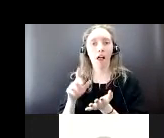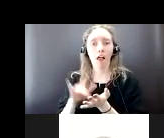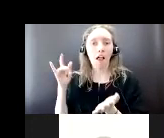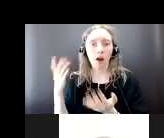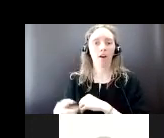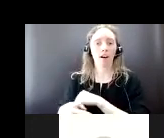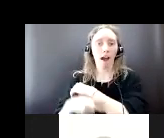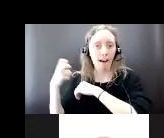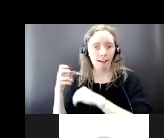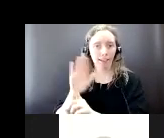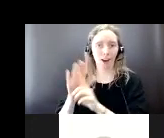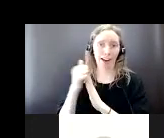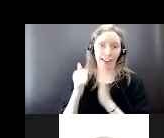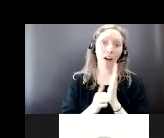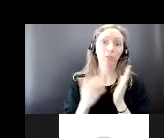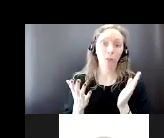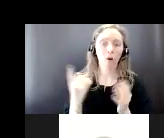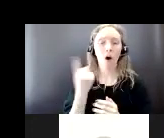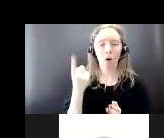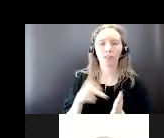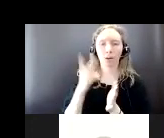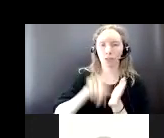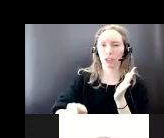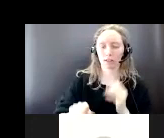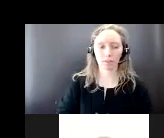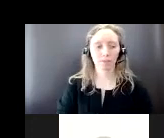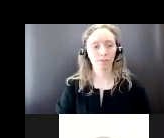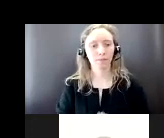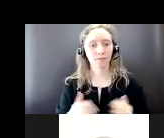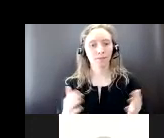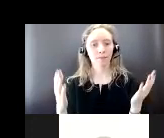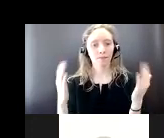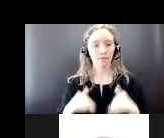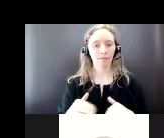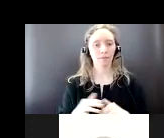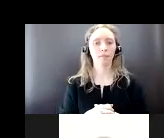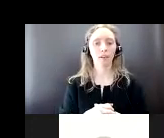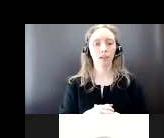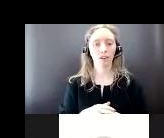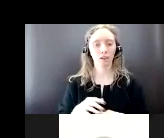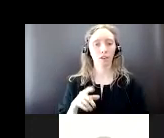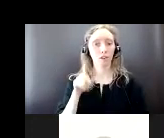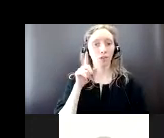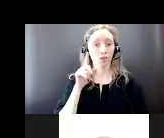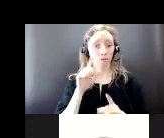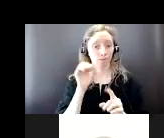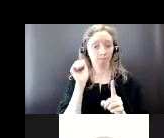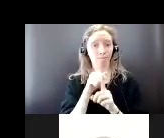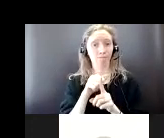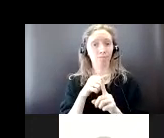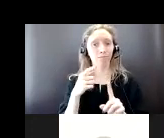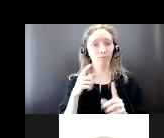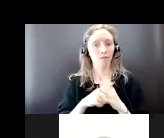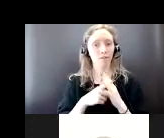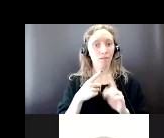So fraud initiated by mail or in person, not seeing as much of this as we used to,